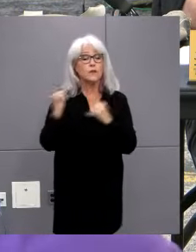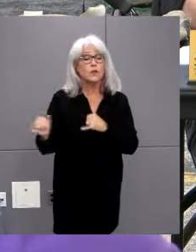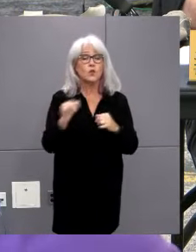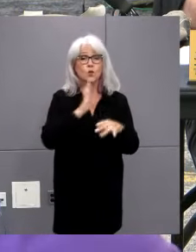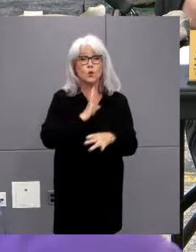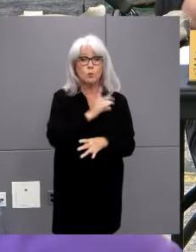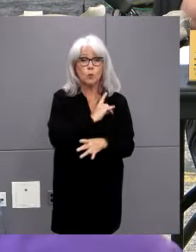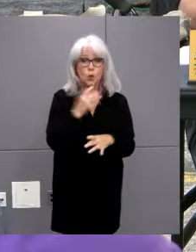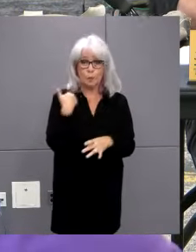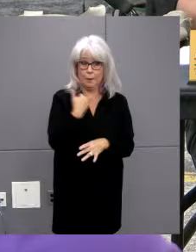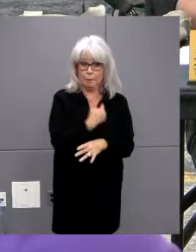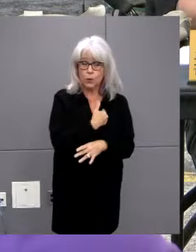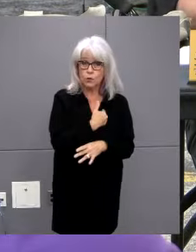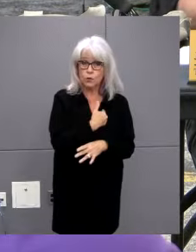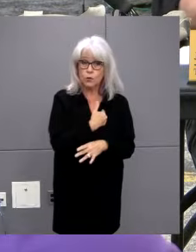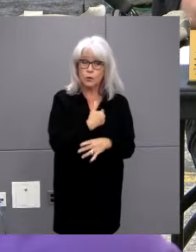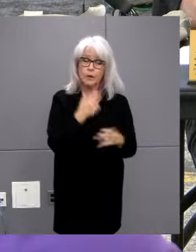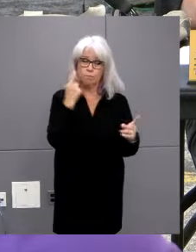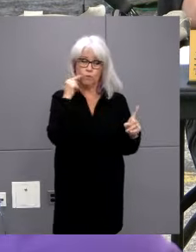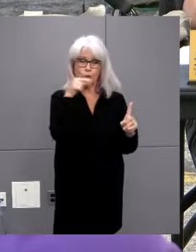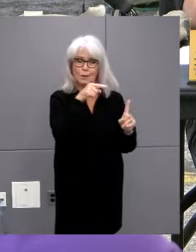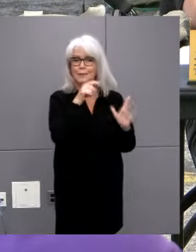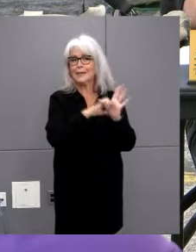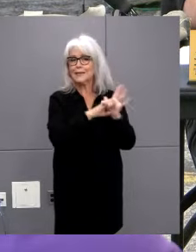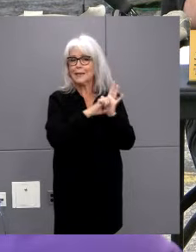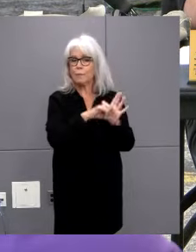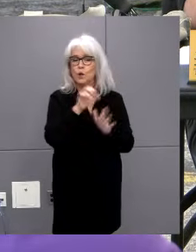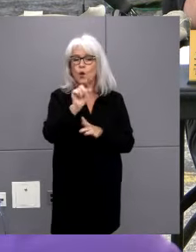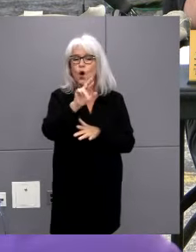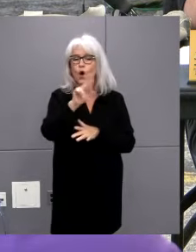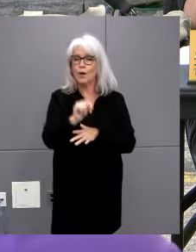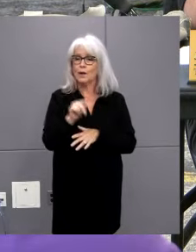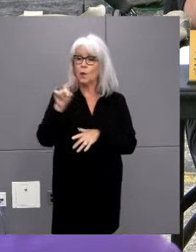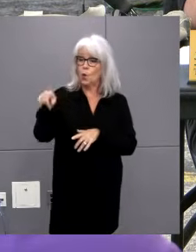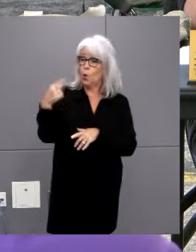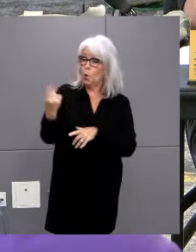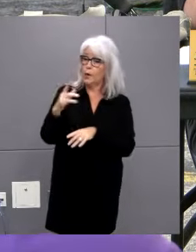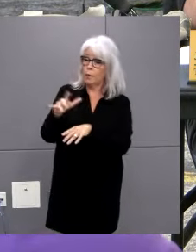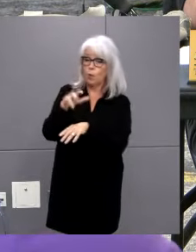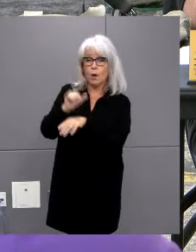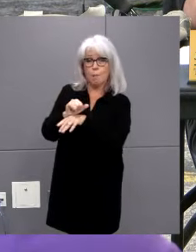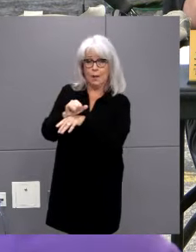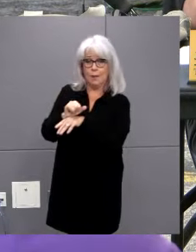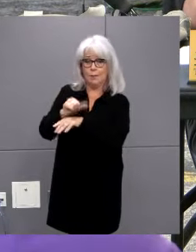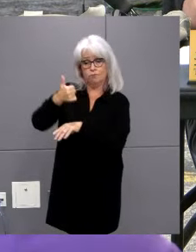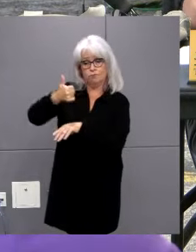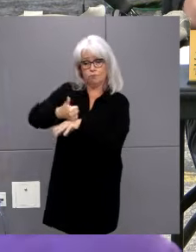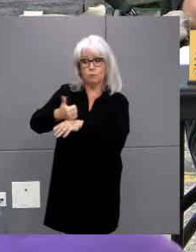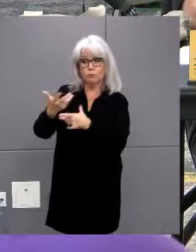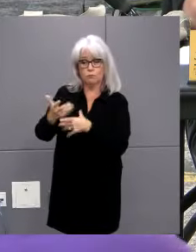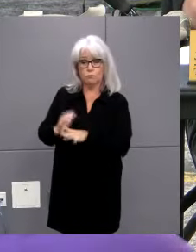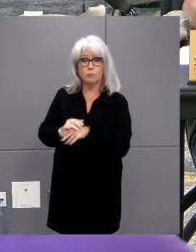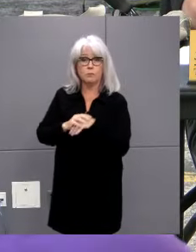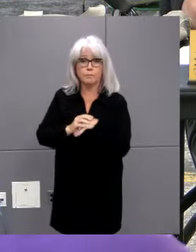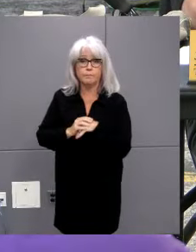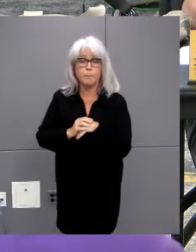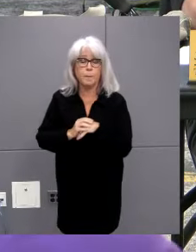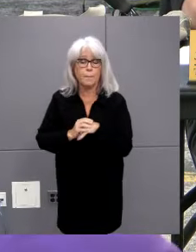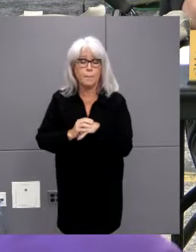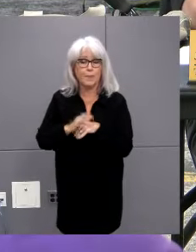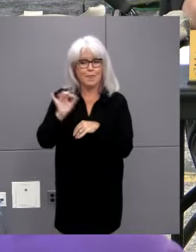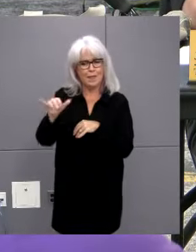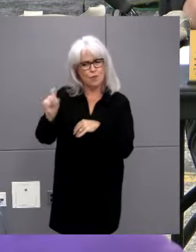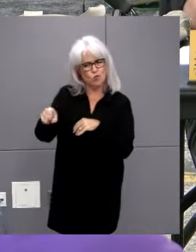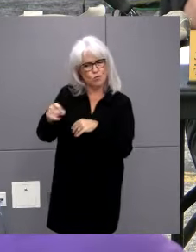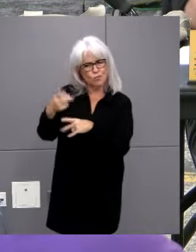that, as Art pointed out, that's usually done by appointment. And that should take care